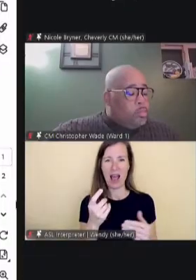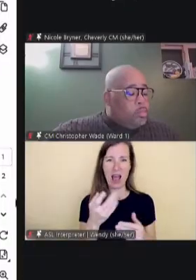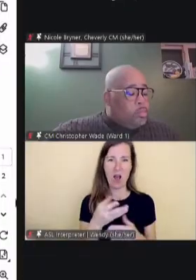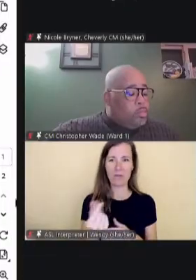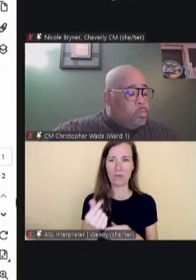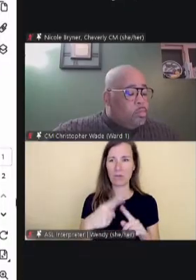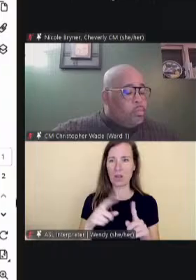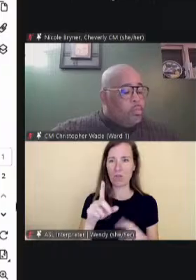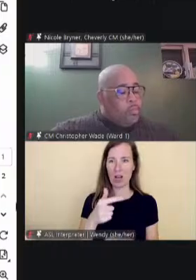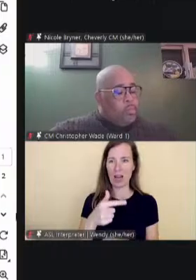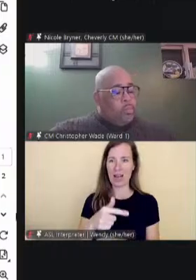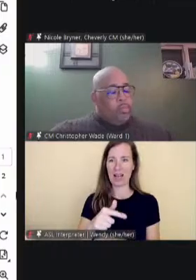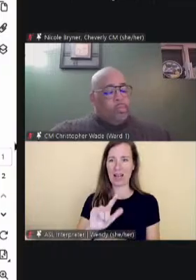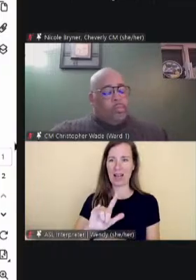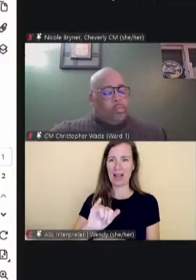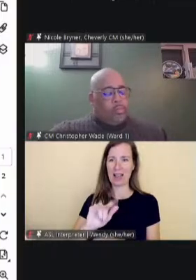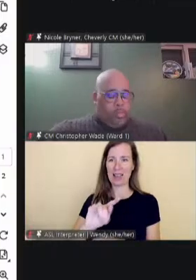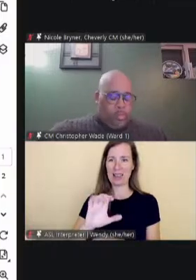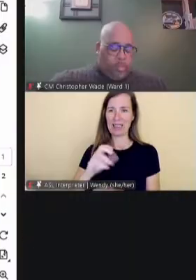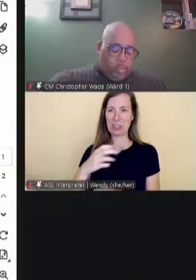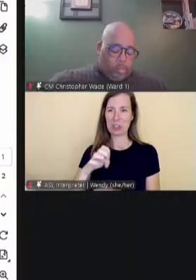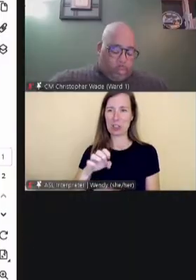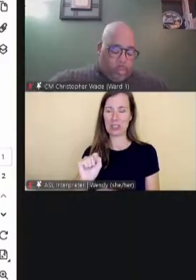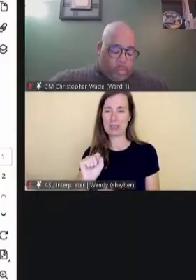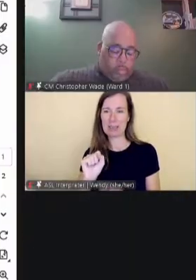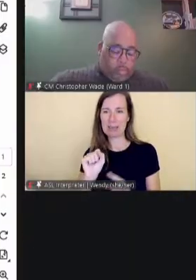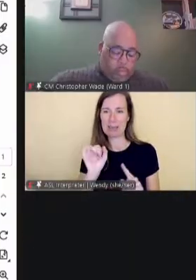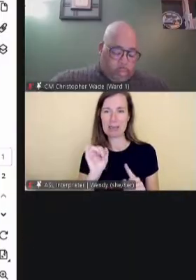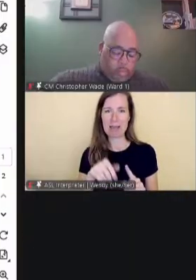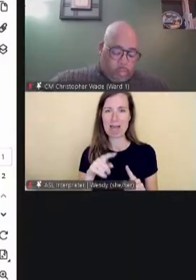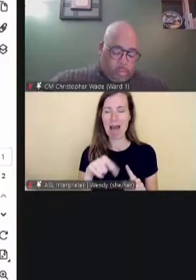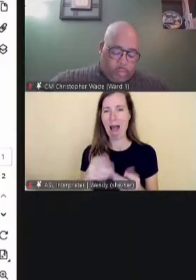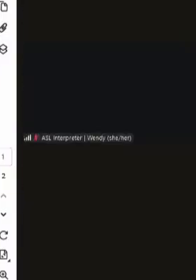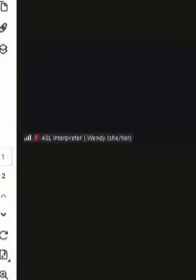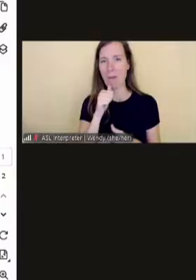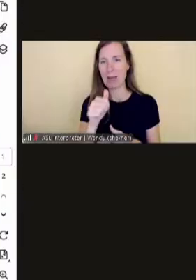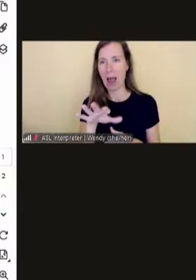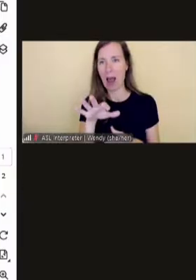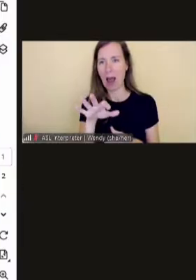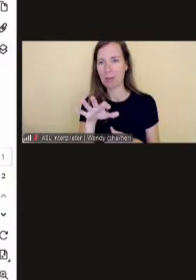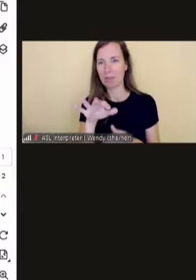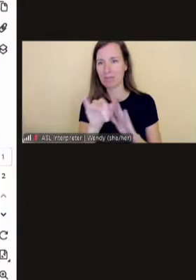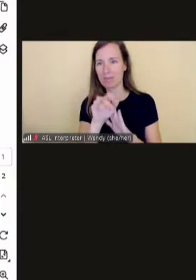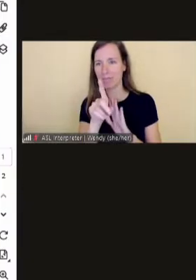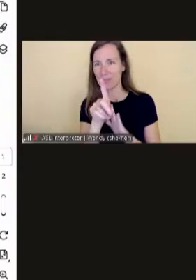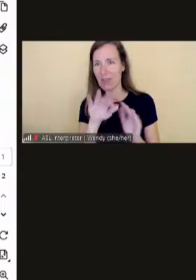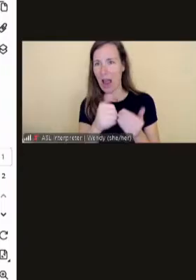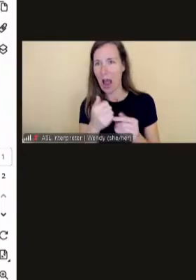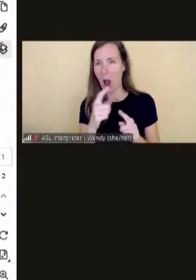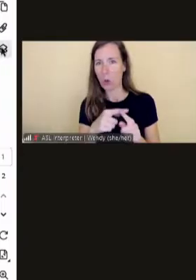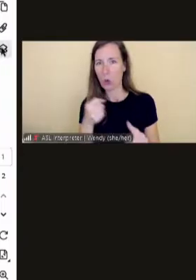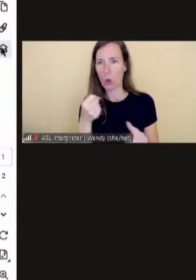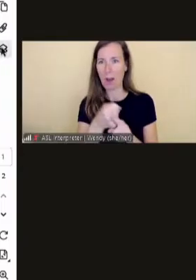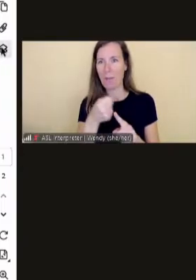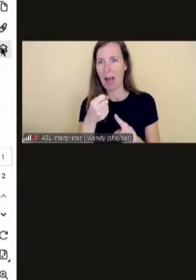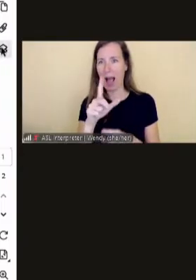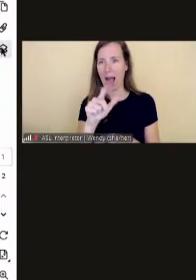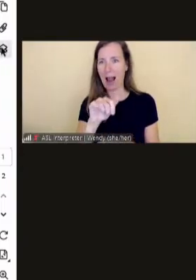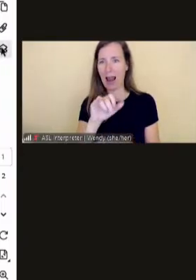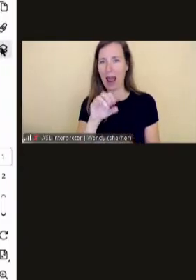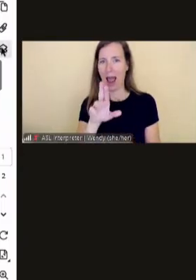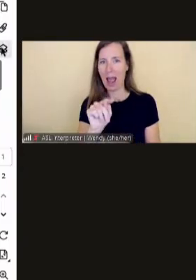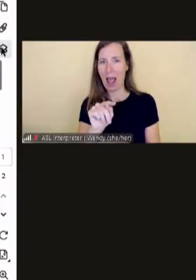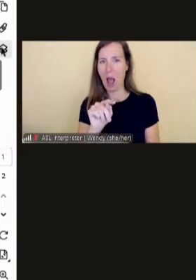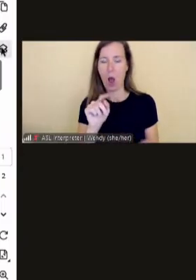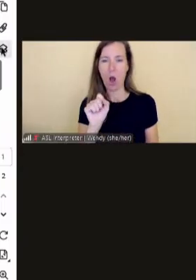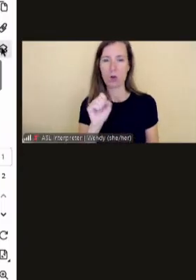just may not have been picked up as how they might impact a layout. And I think you see a diagram